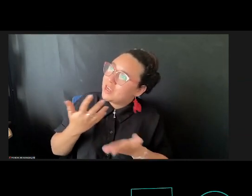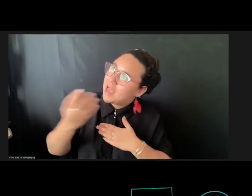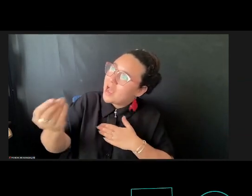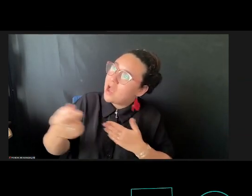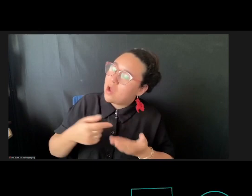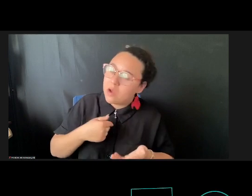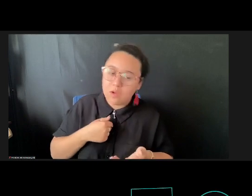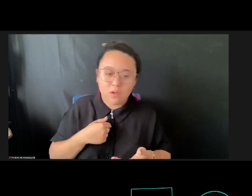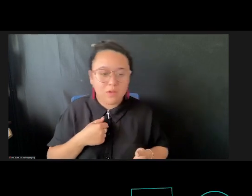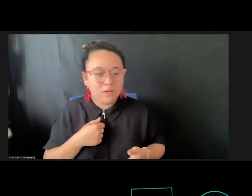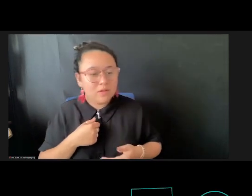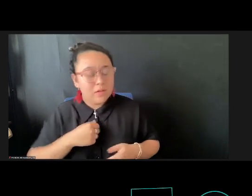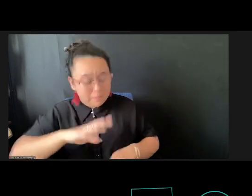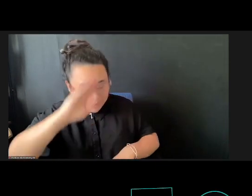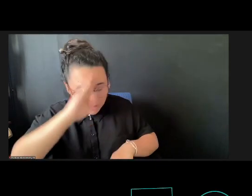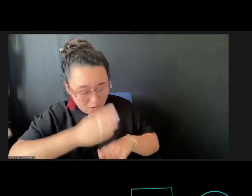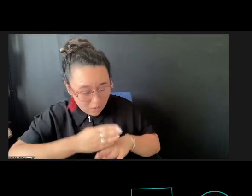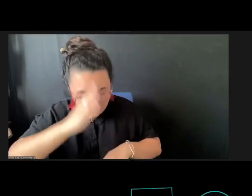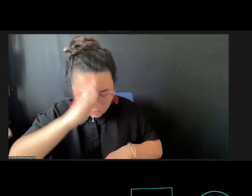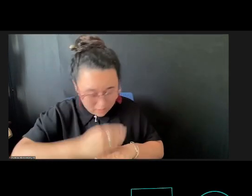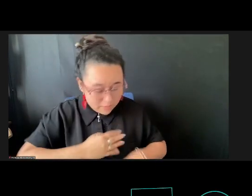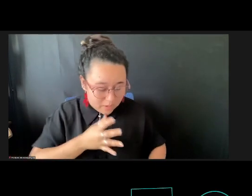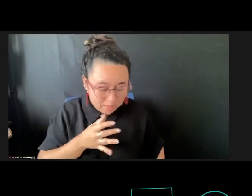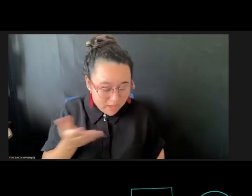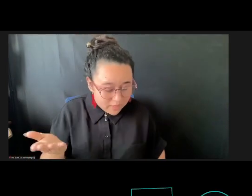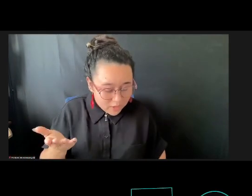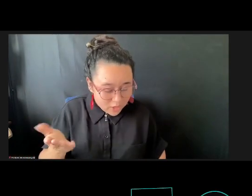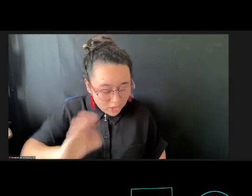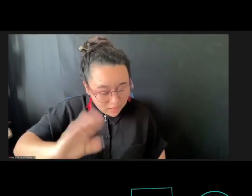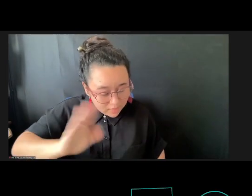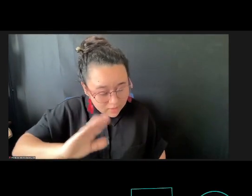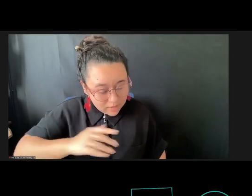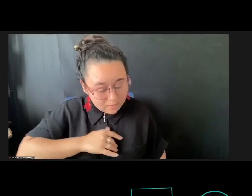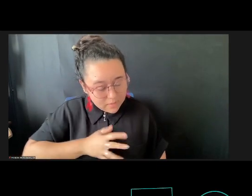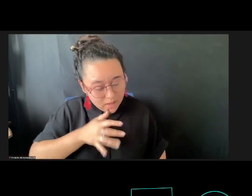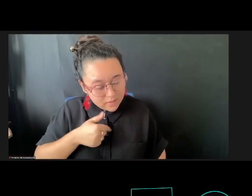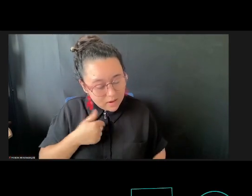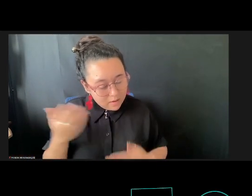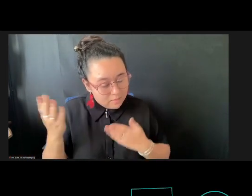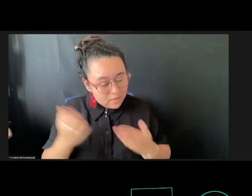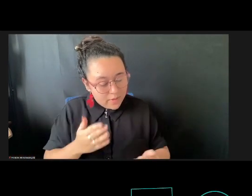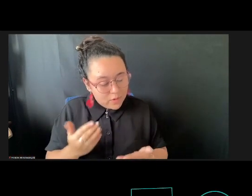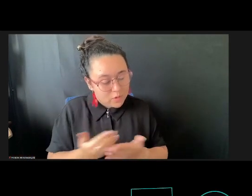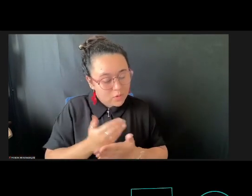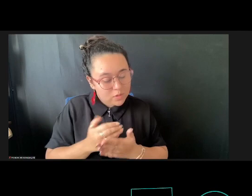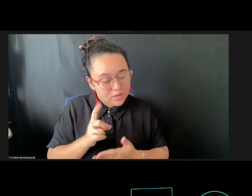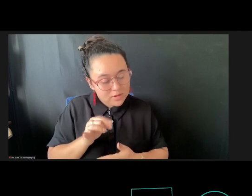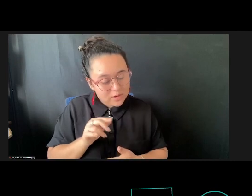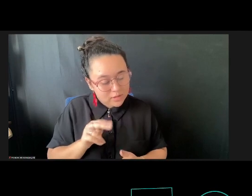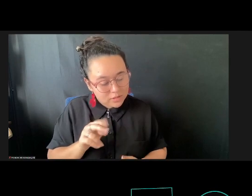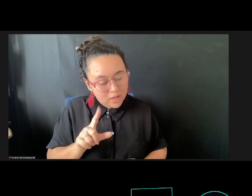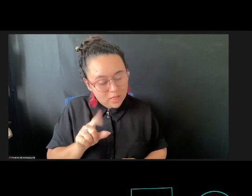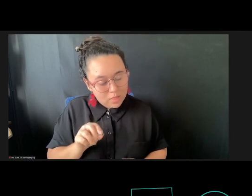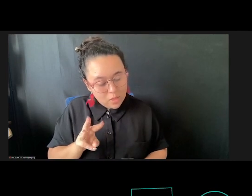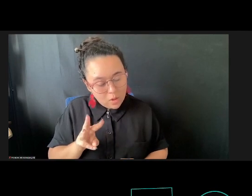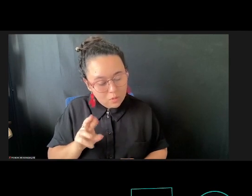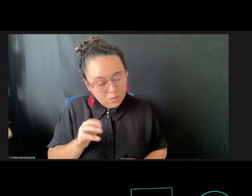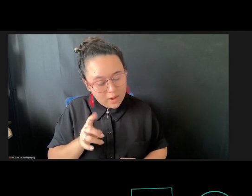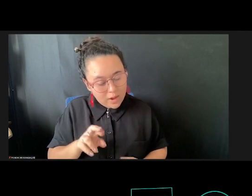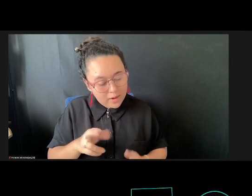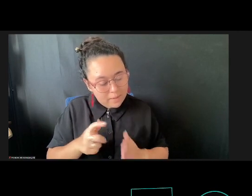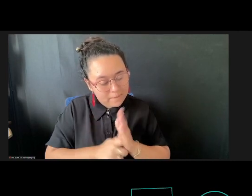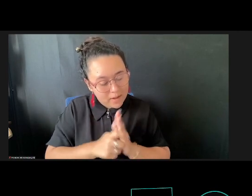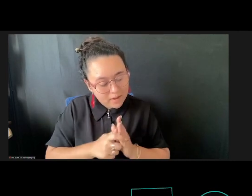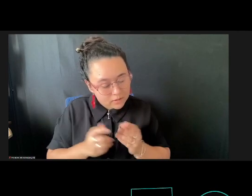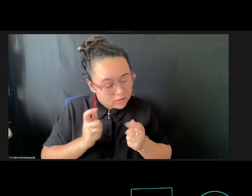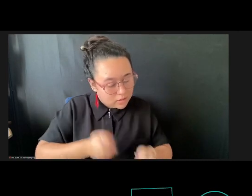Mijo! Mijo, it's your mother! I brought you the newest edition of Lowrider Magazine and your